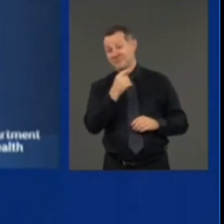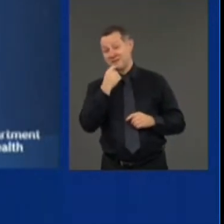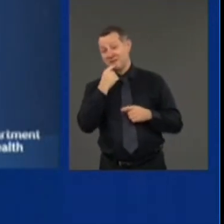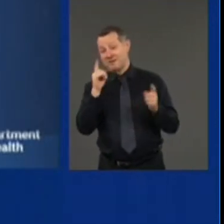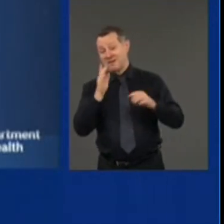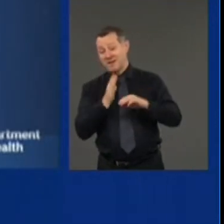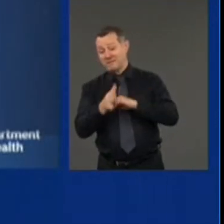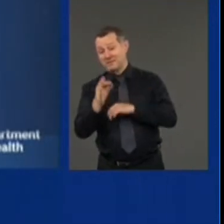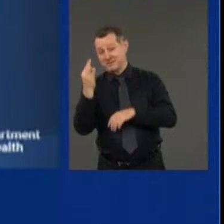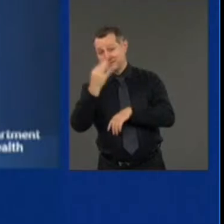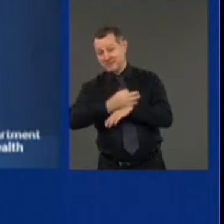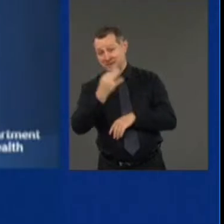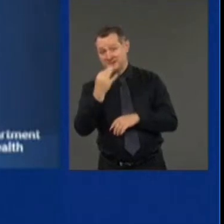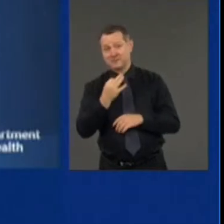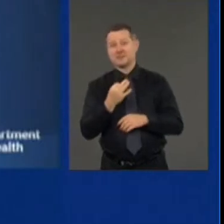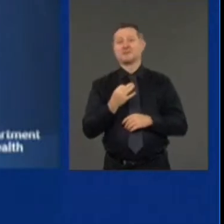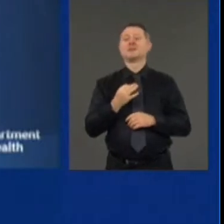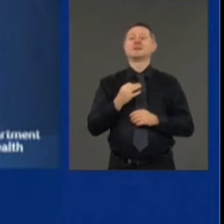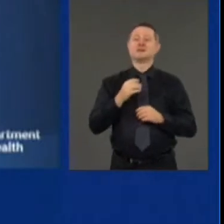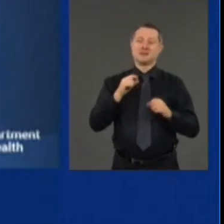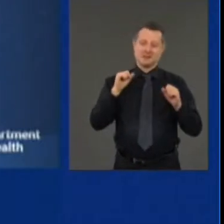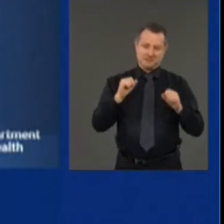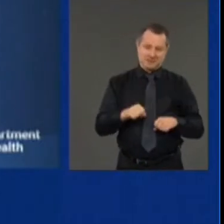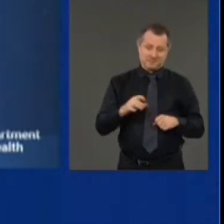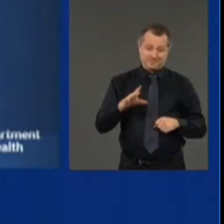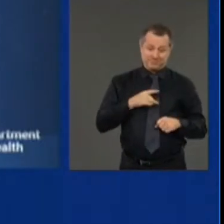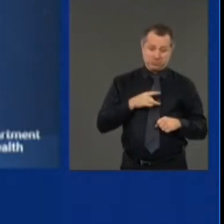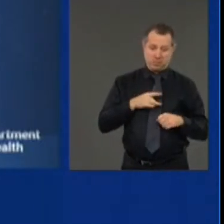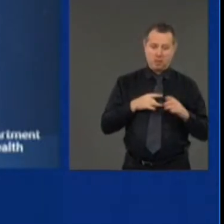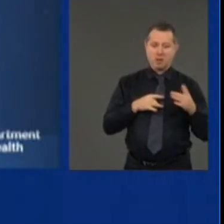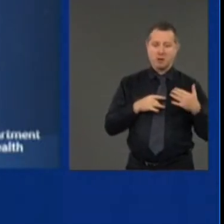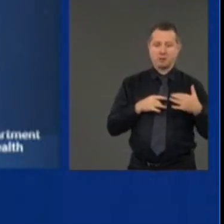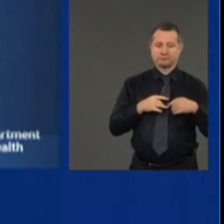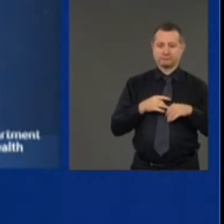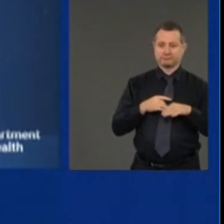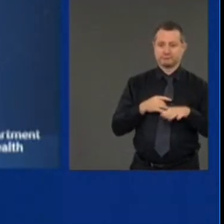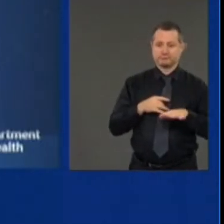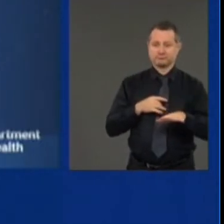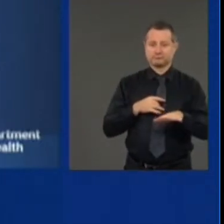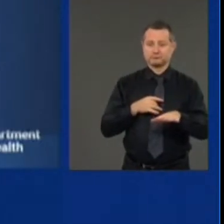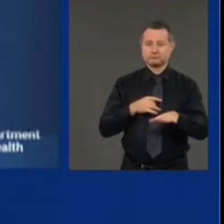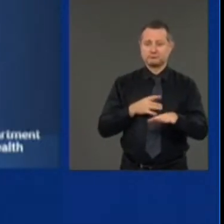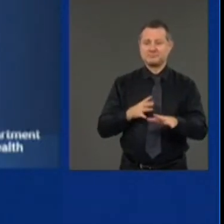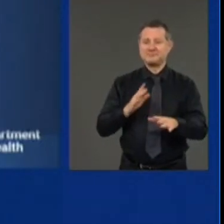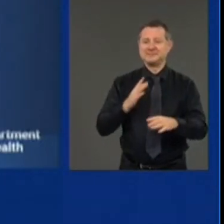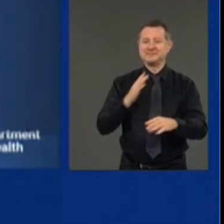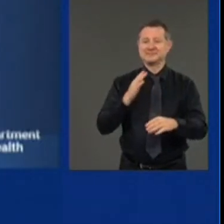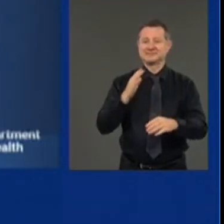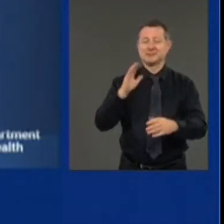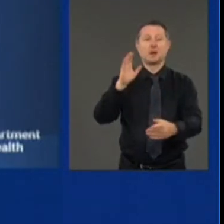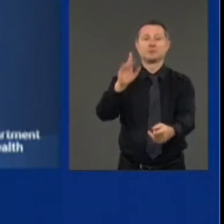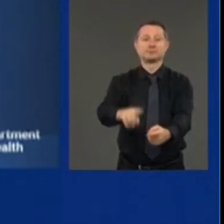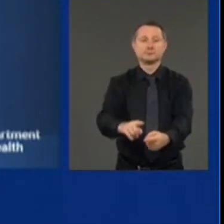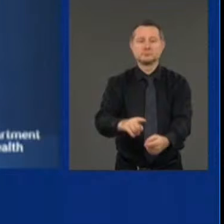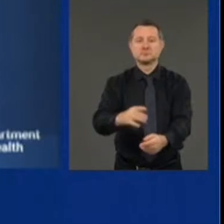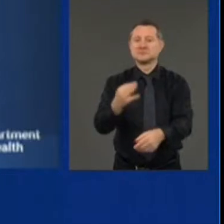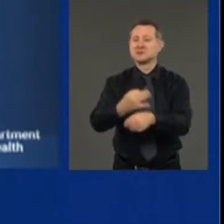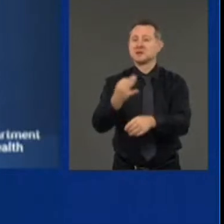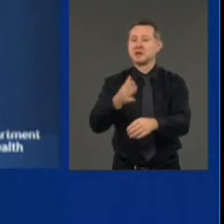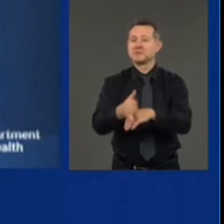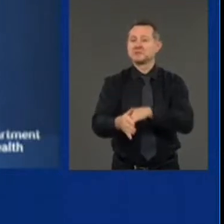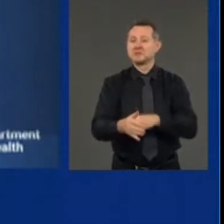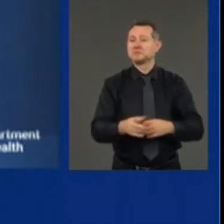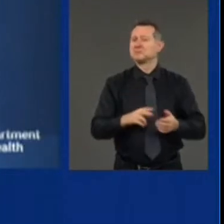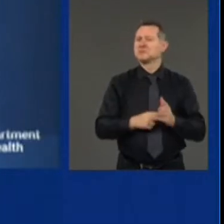the infectivity, the contagiousness of this virus approaches 0. So in lay terms, what we're saying is that